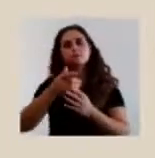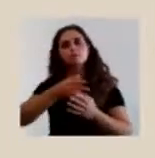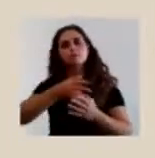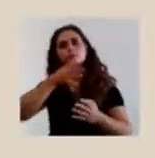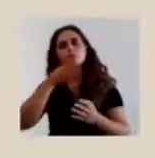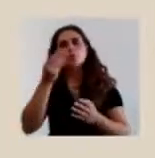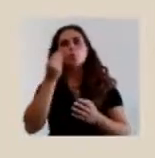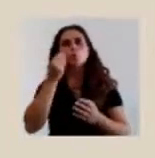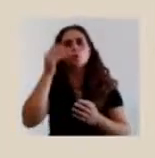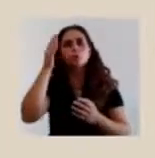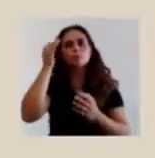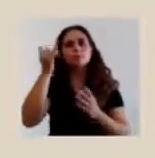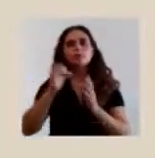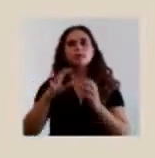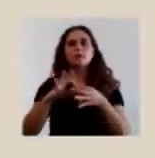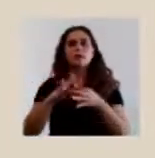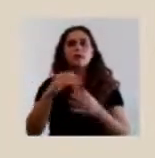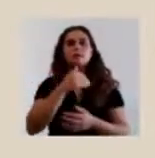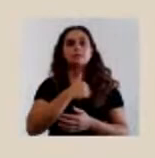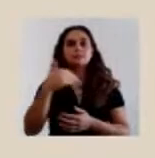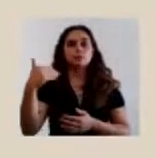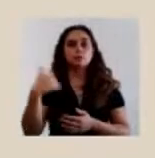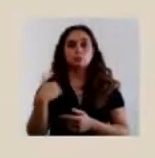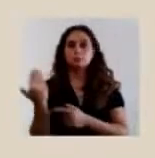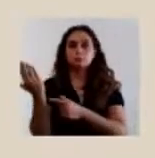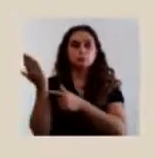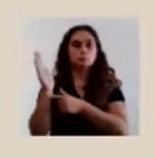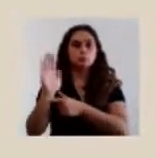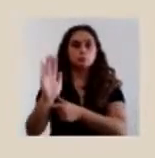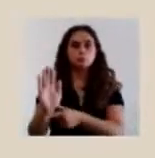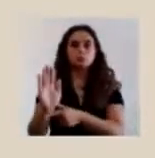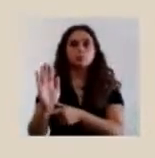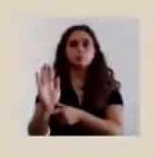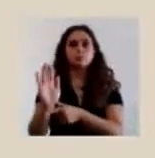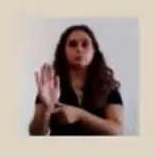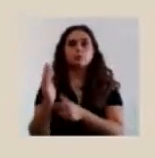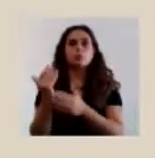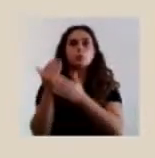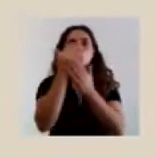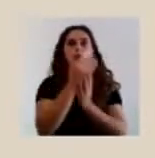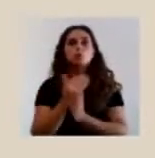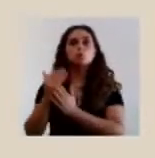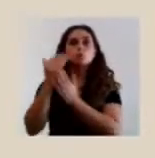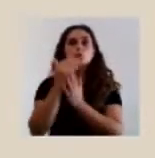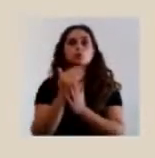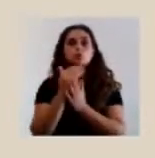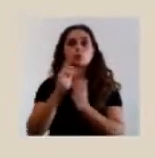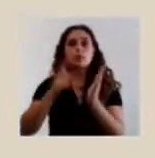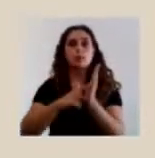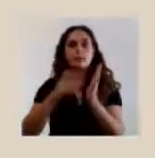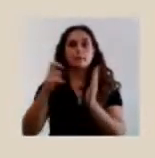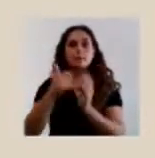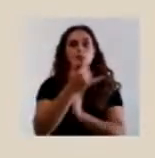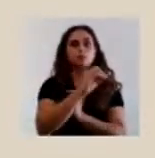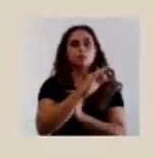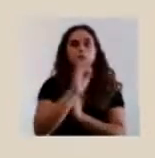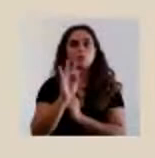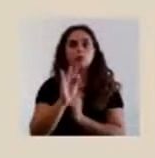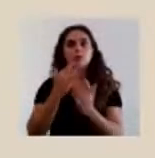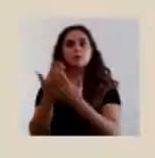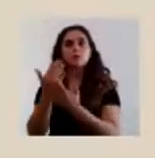of bias on people's health. As an example, a longitudinal study conducted in the US from 2004